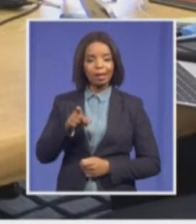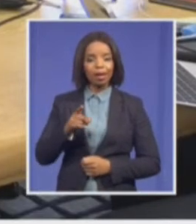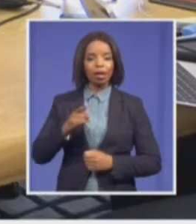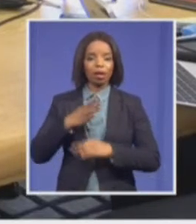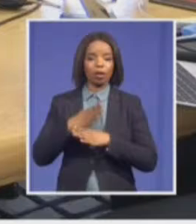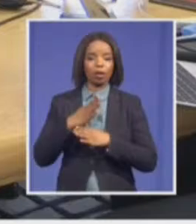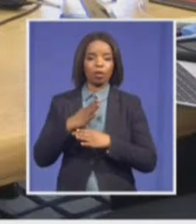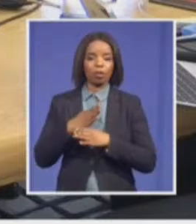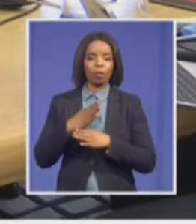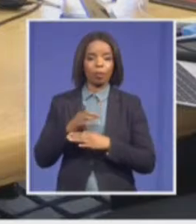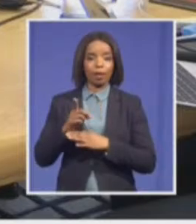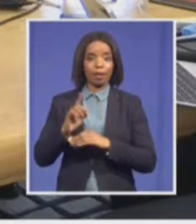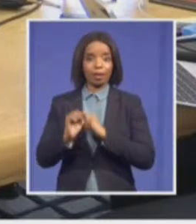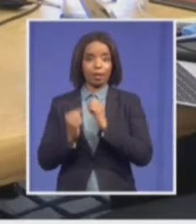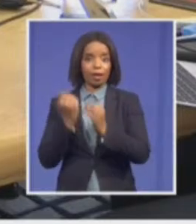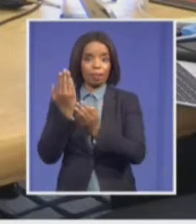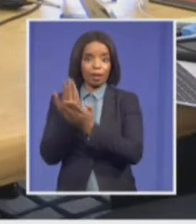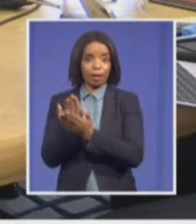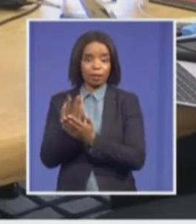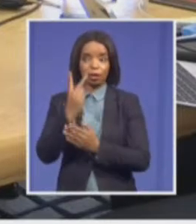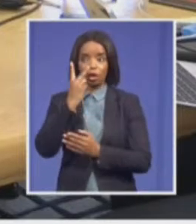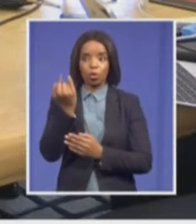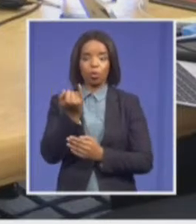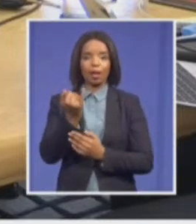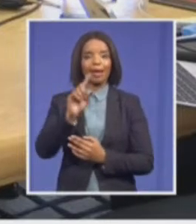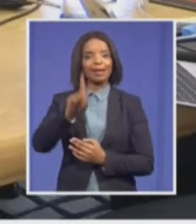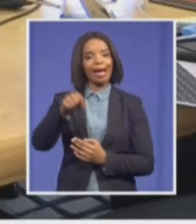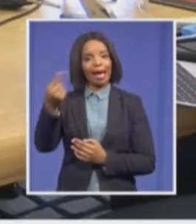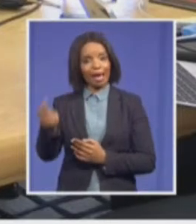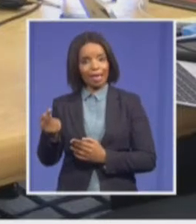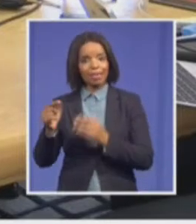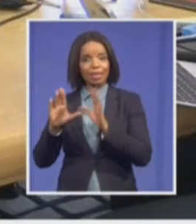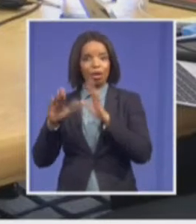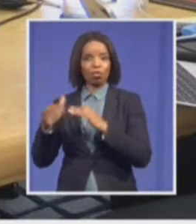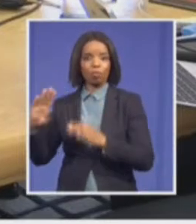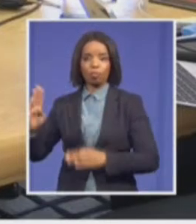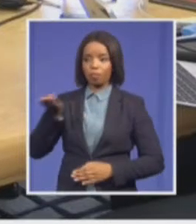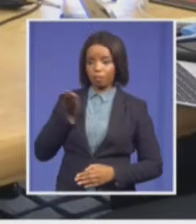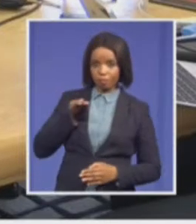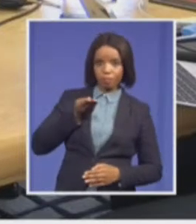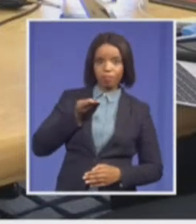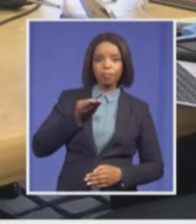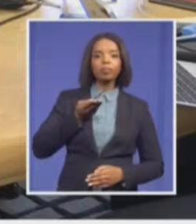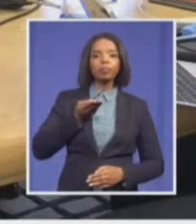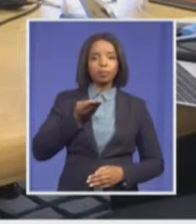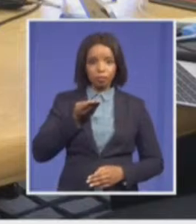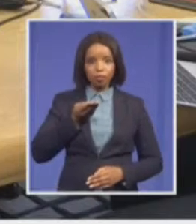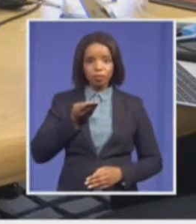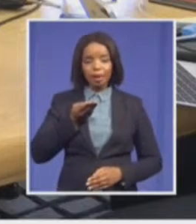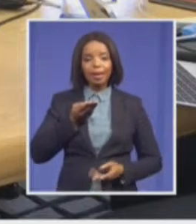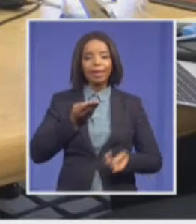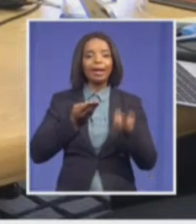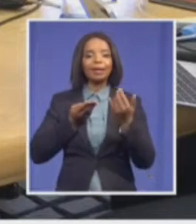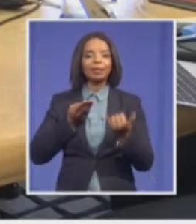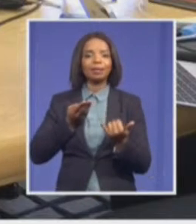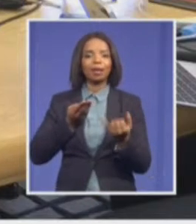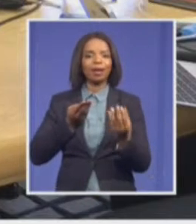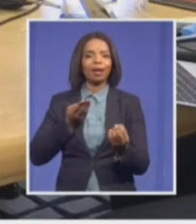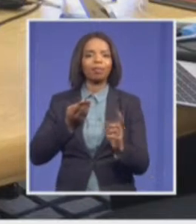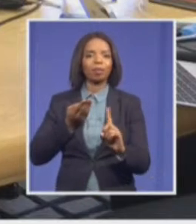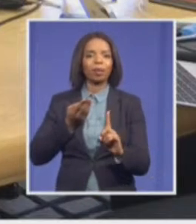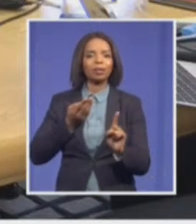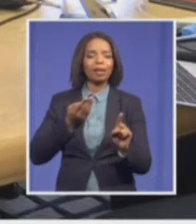group, and an order is given by Mr. Justice Sadivala. SABC is not involved at that